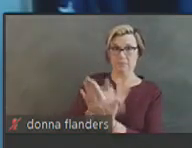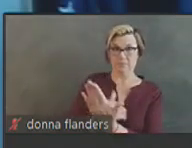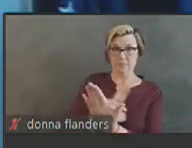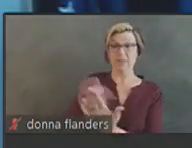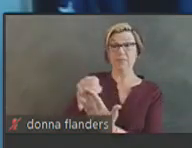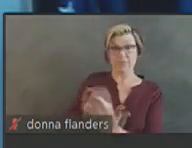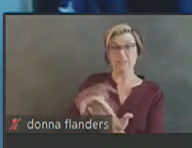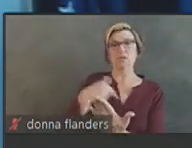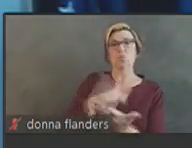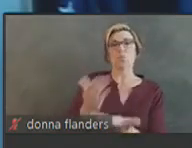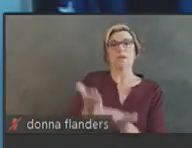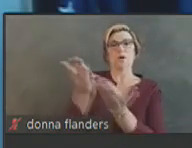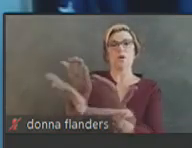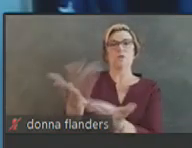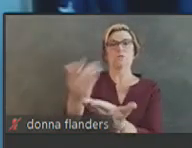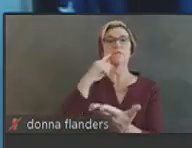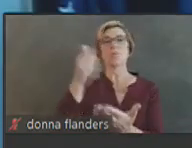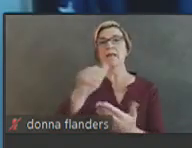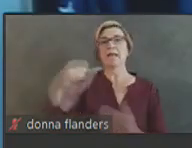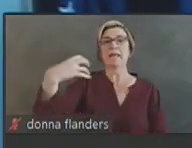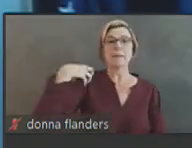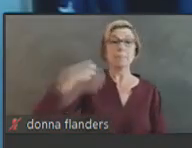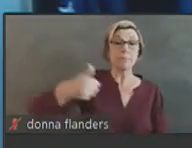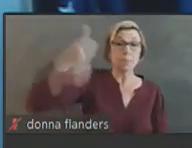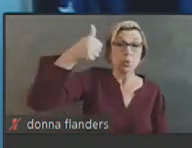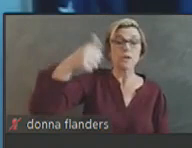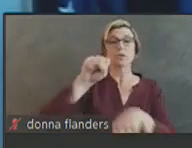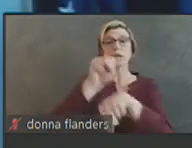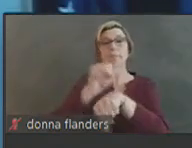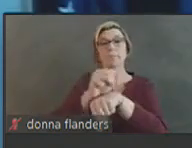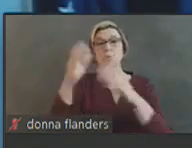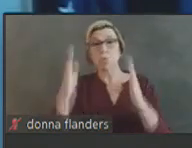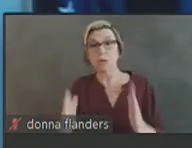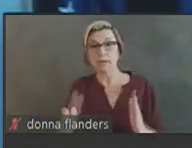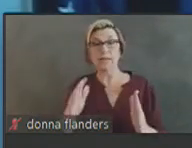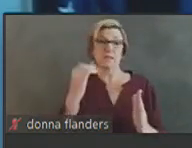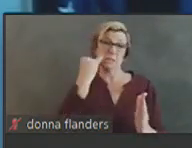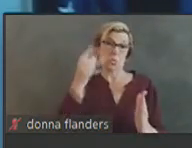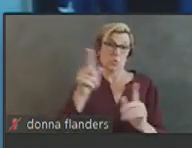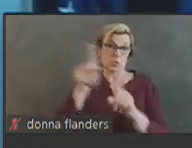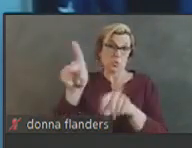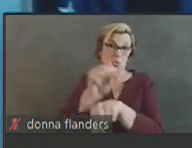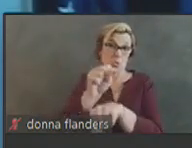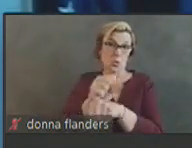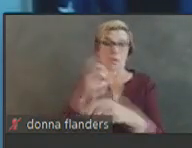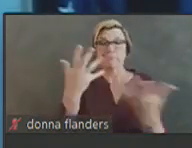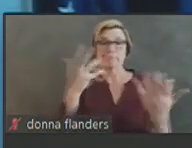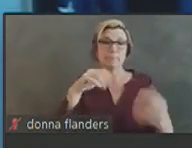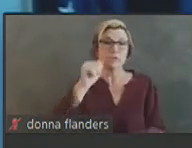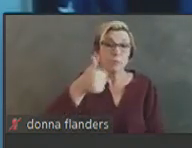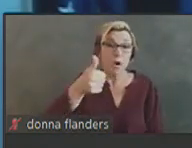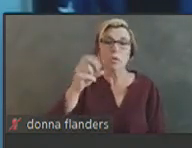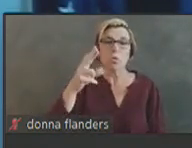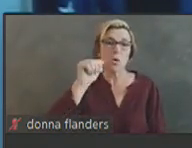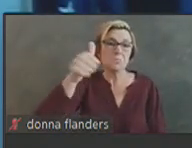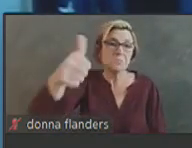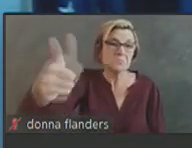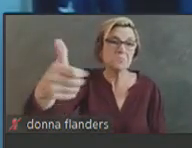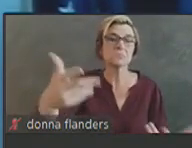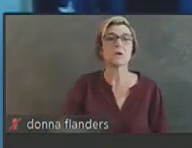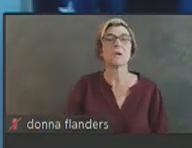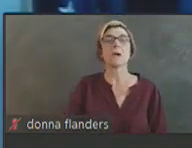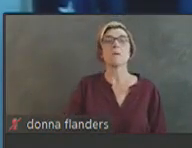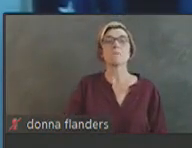themselves at work beginning tomorrow and in the near future. We are asking employers to require